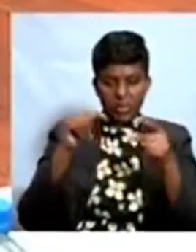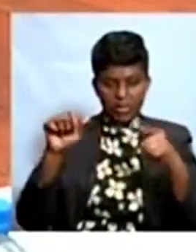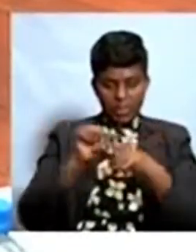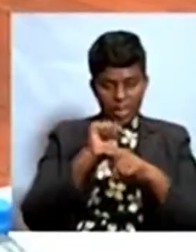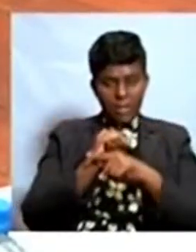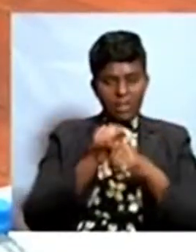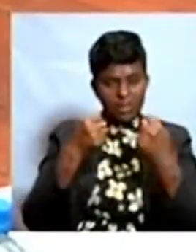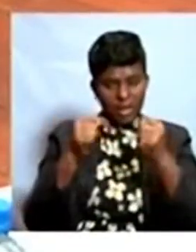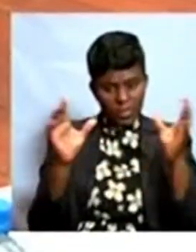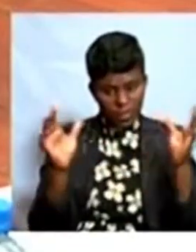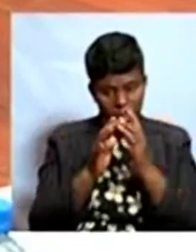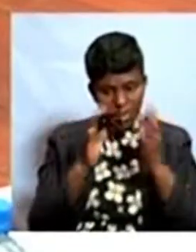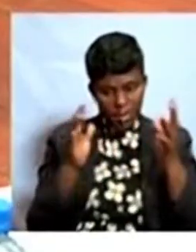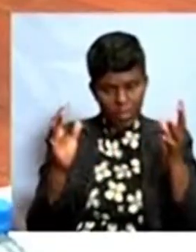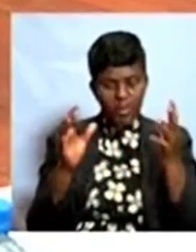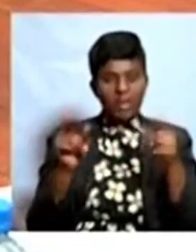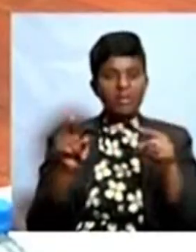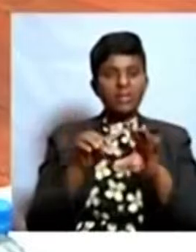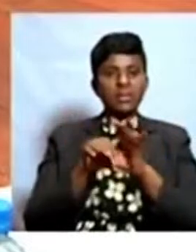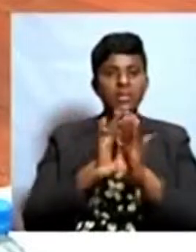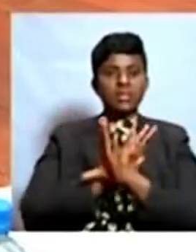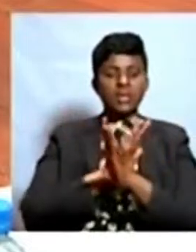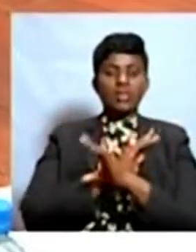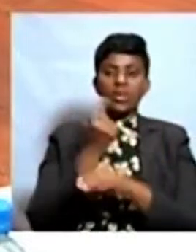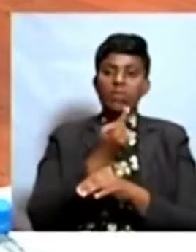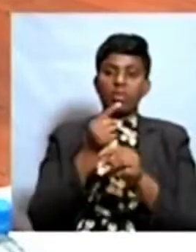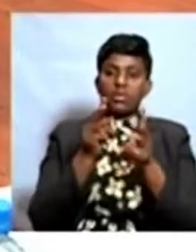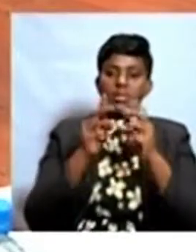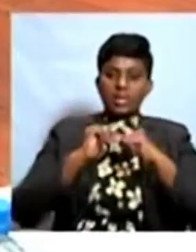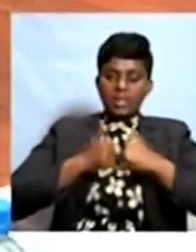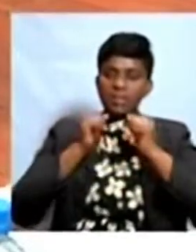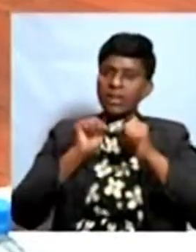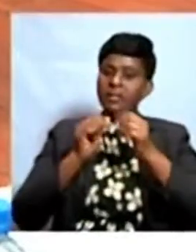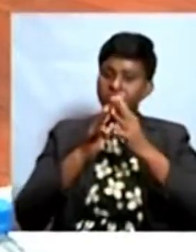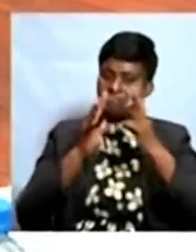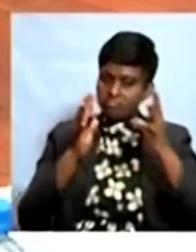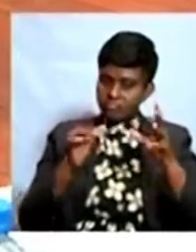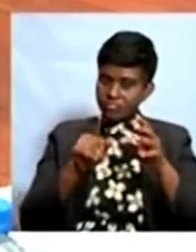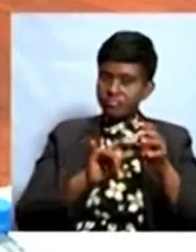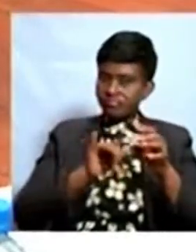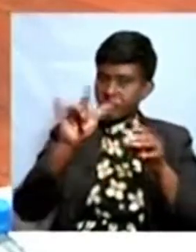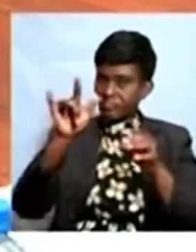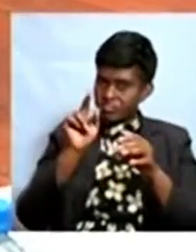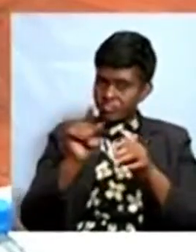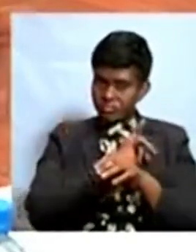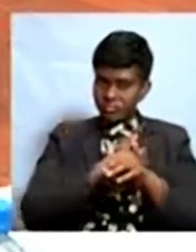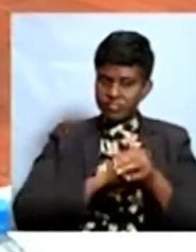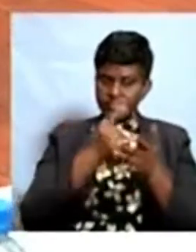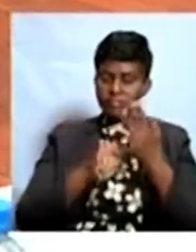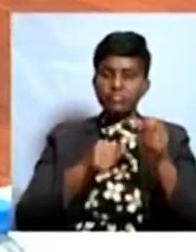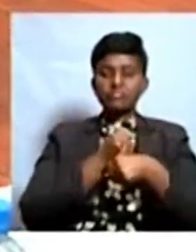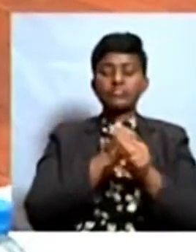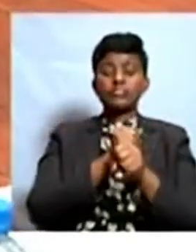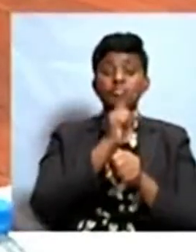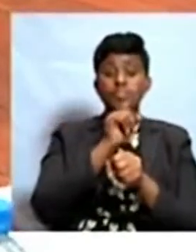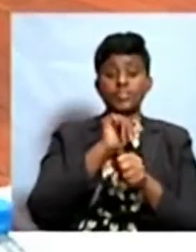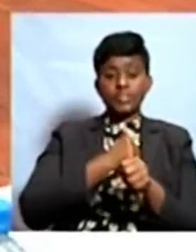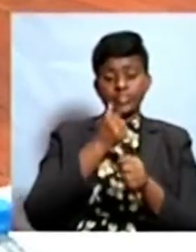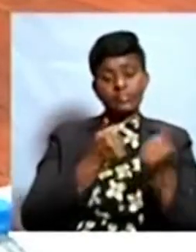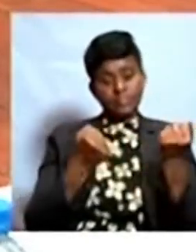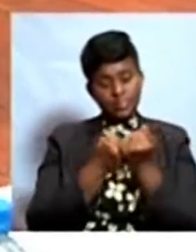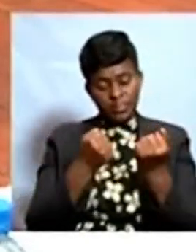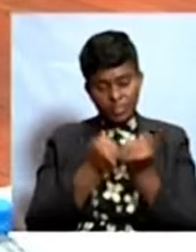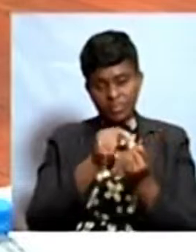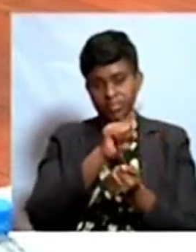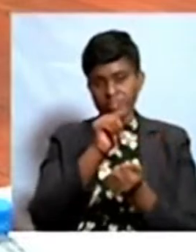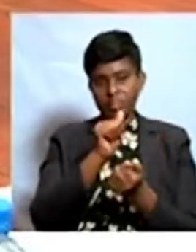our aviation industry in Zambia, and the only way we can grow the aviation industry is to make sure that we support